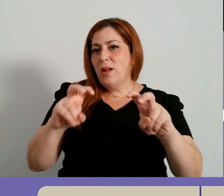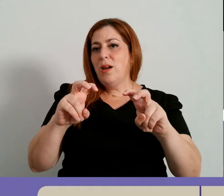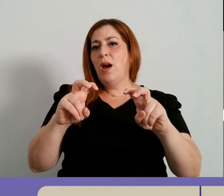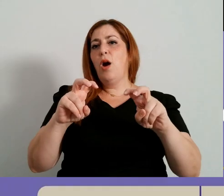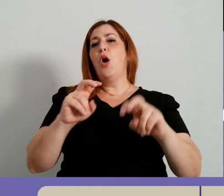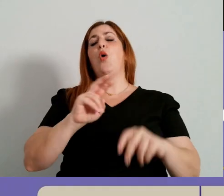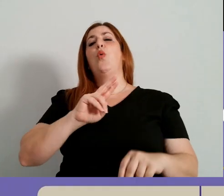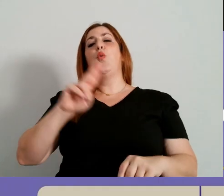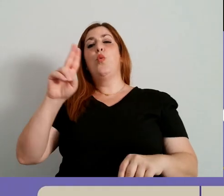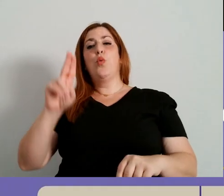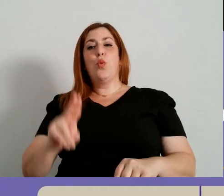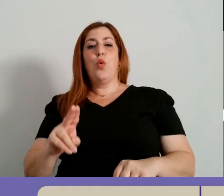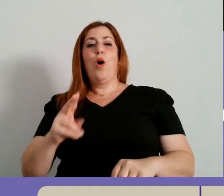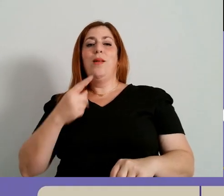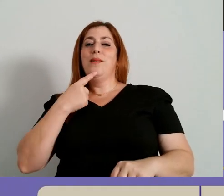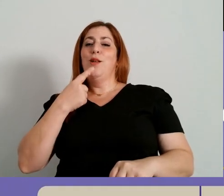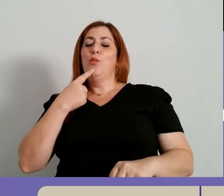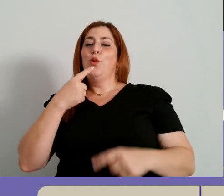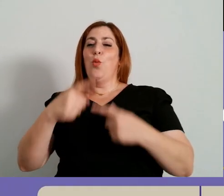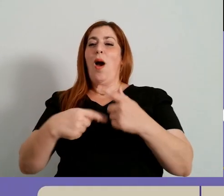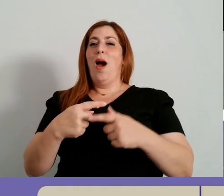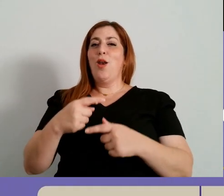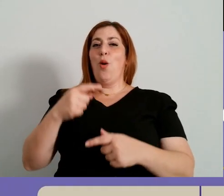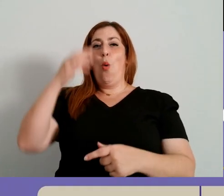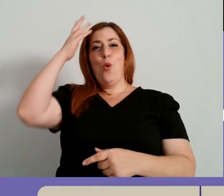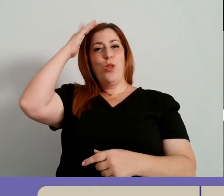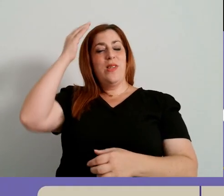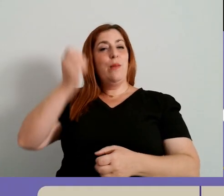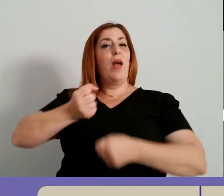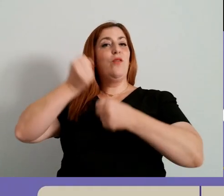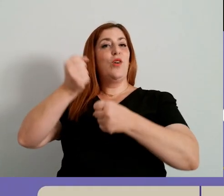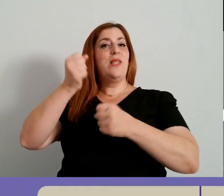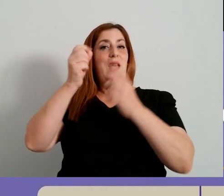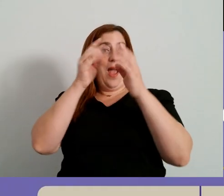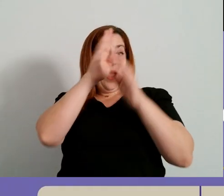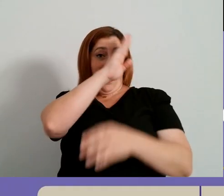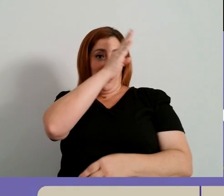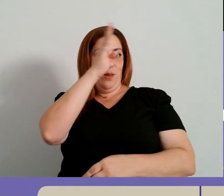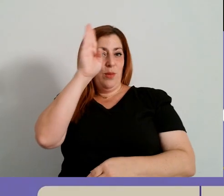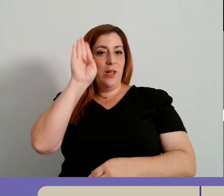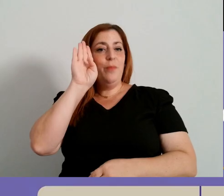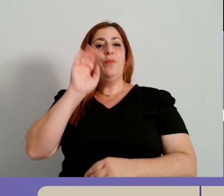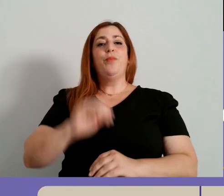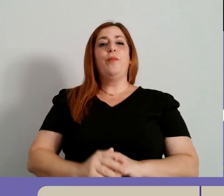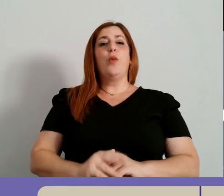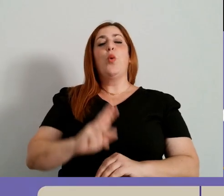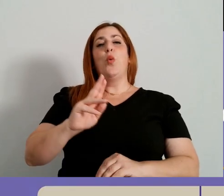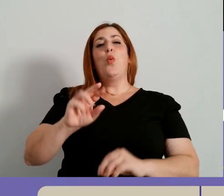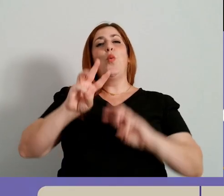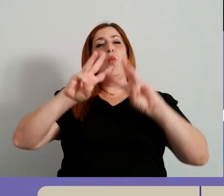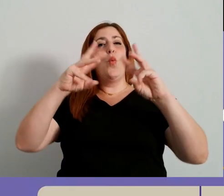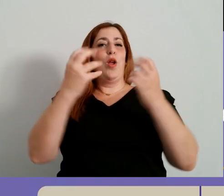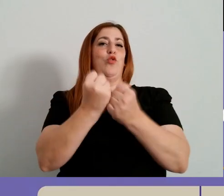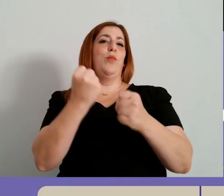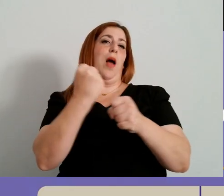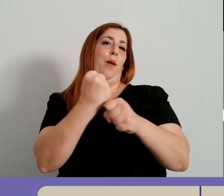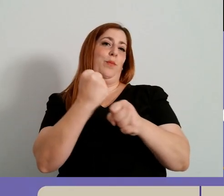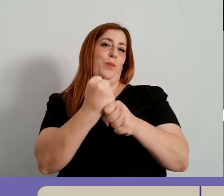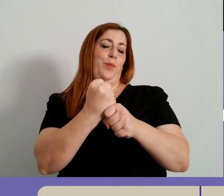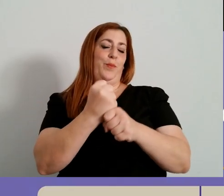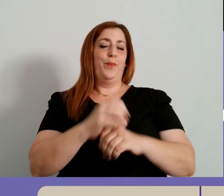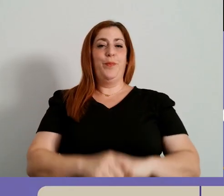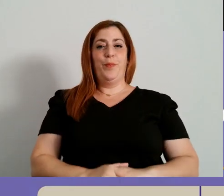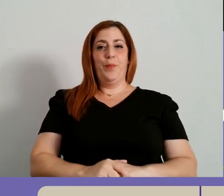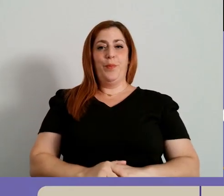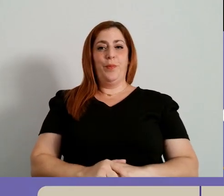did. We're going to talk about the Autism Advocacy Academy and also the workshops and other engagement we did through